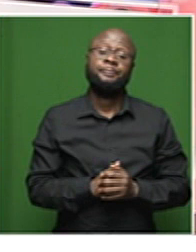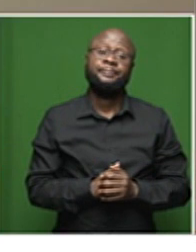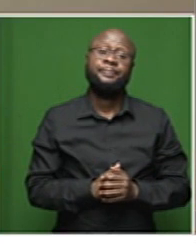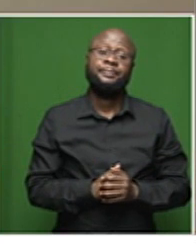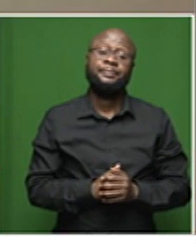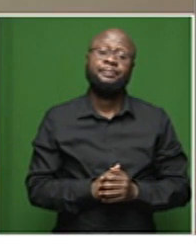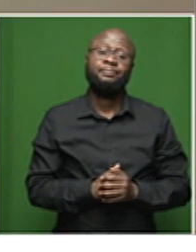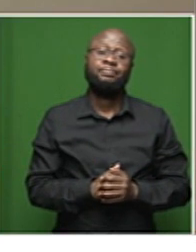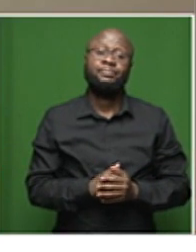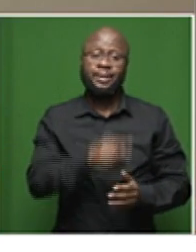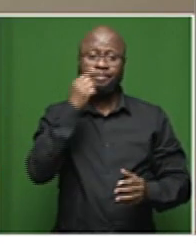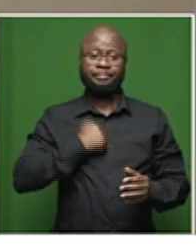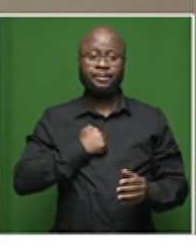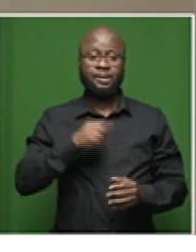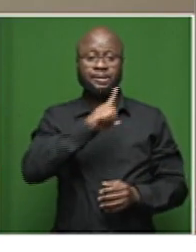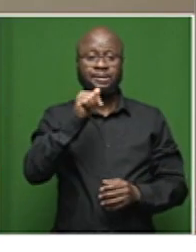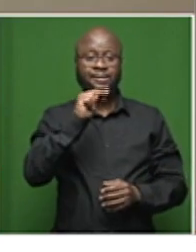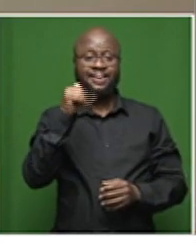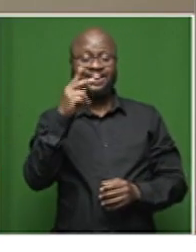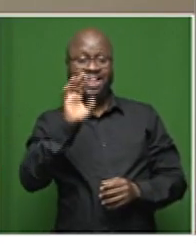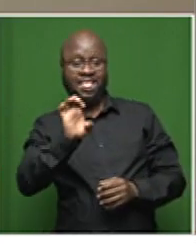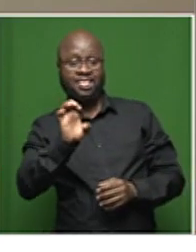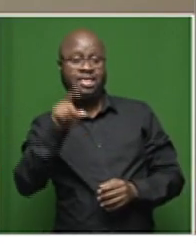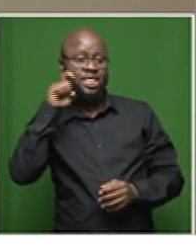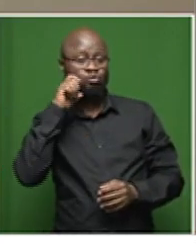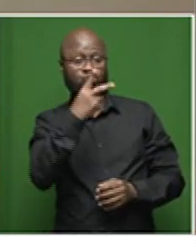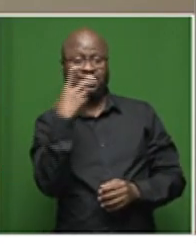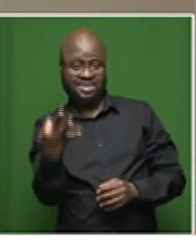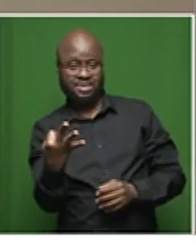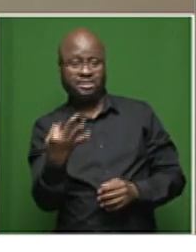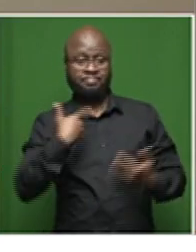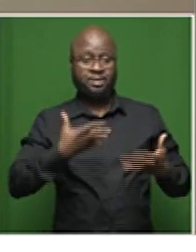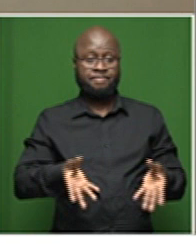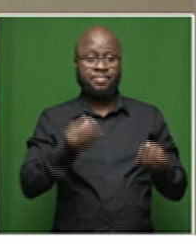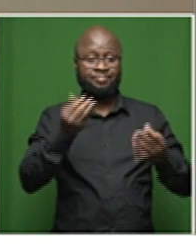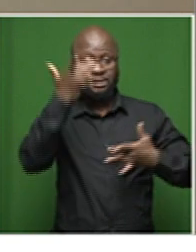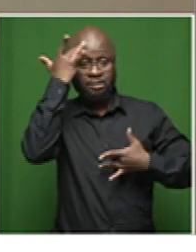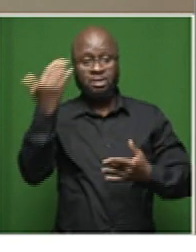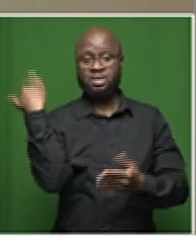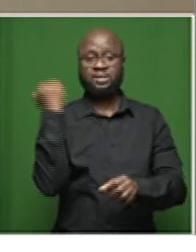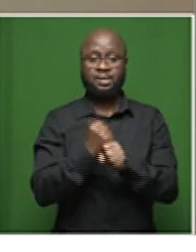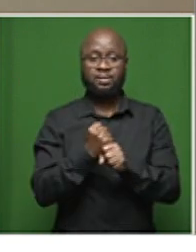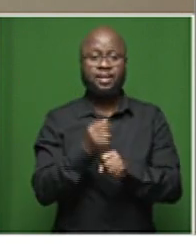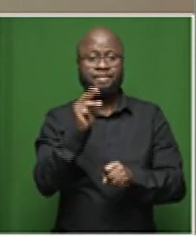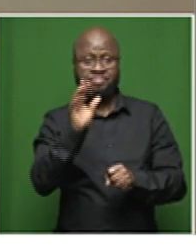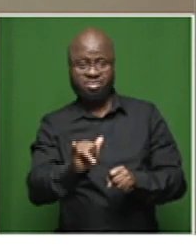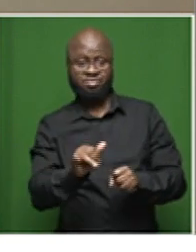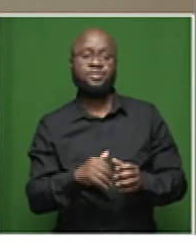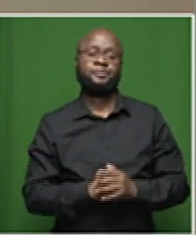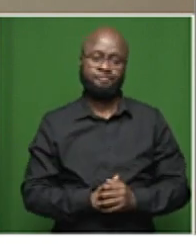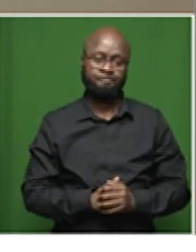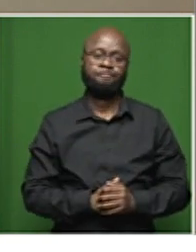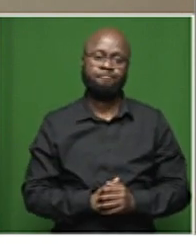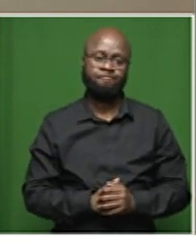My name is Zintle Baloyi. I'm 23. I was diagnosed last year in May with high blood.